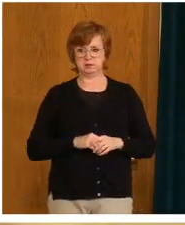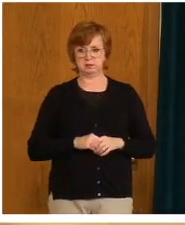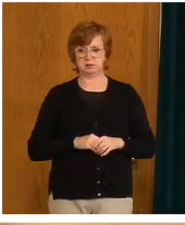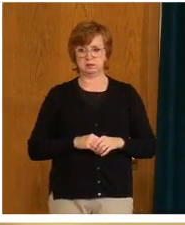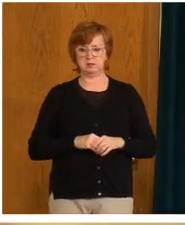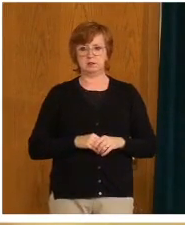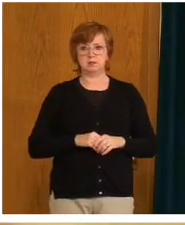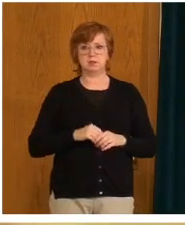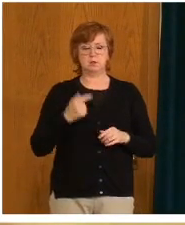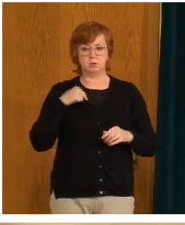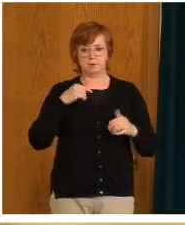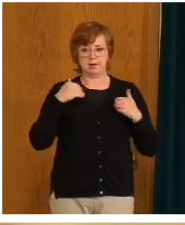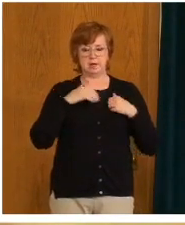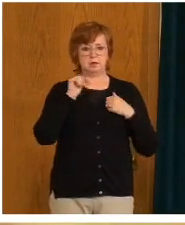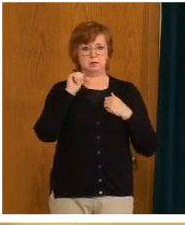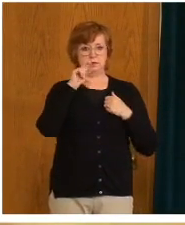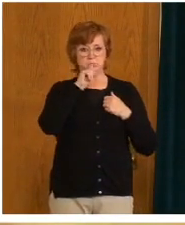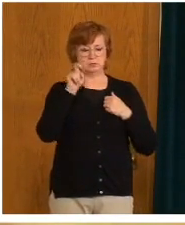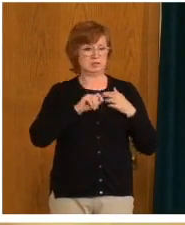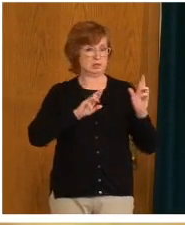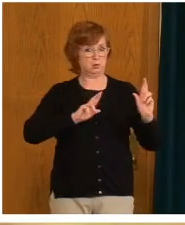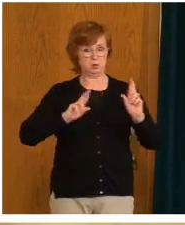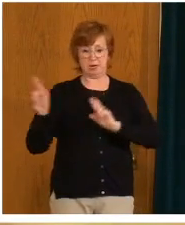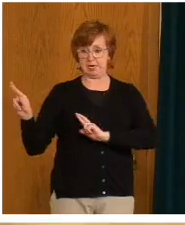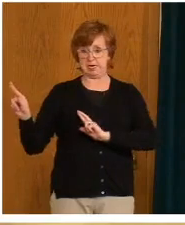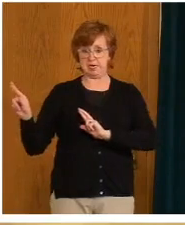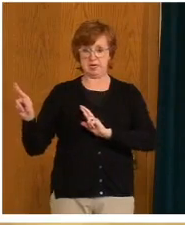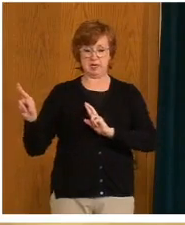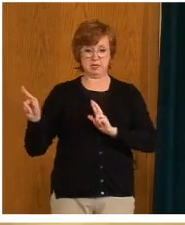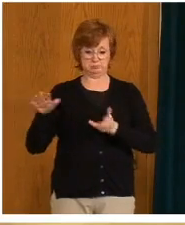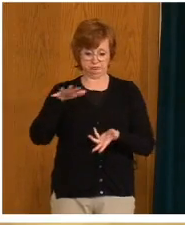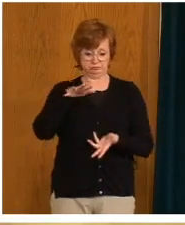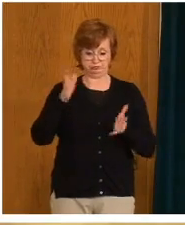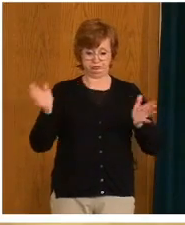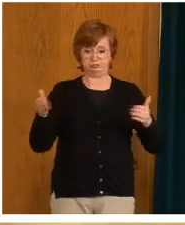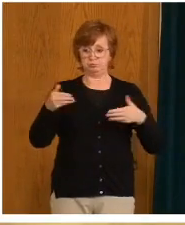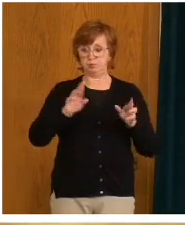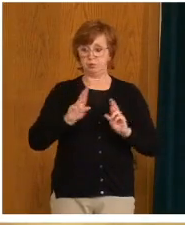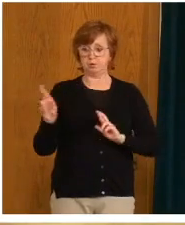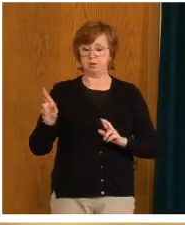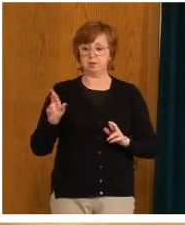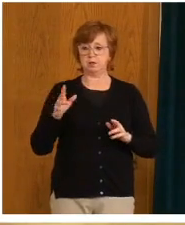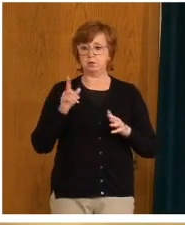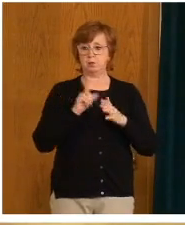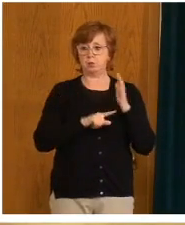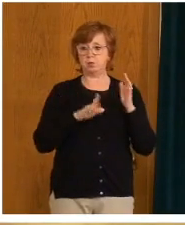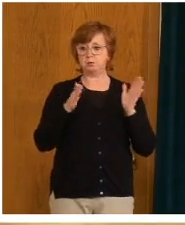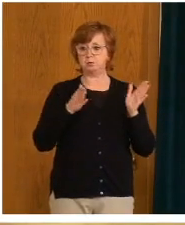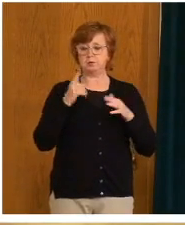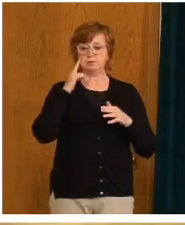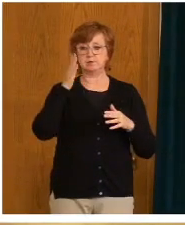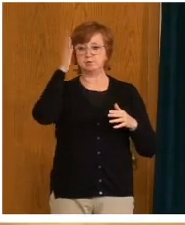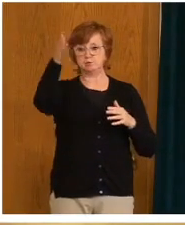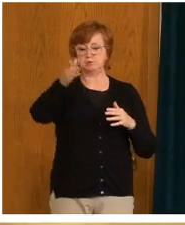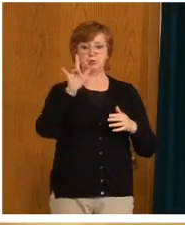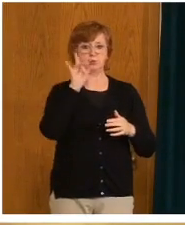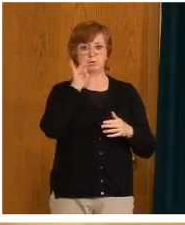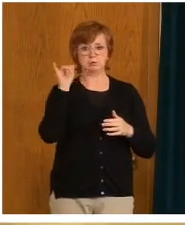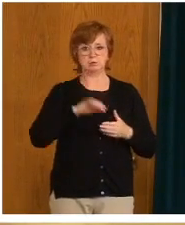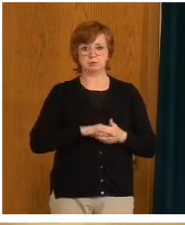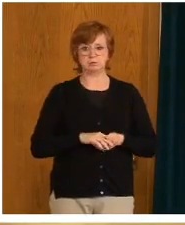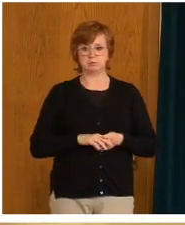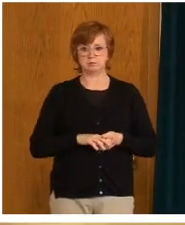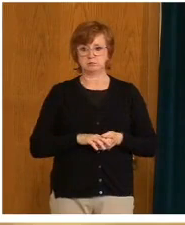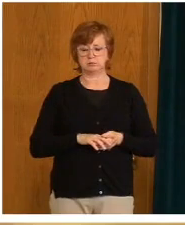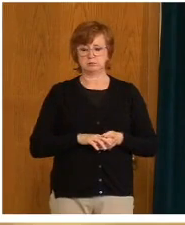has arrived and what the future looks like for deliveries of AstraZeneca, but I think people should know that either way,